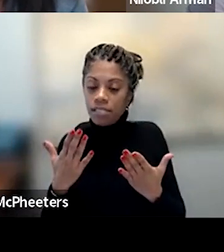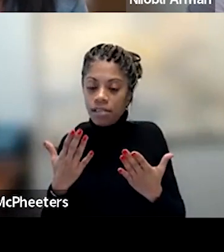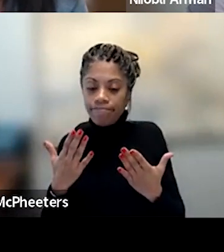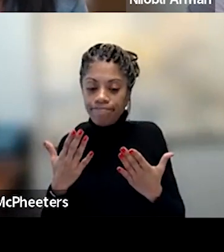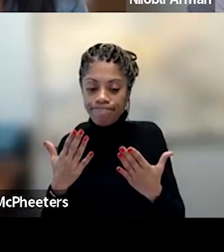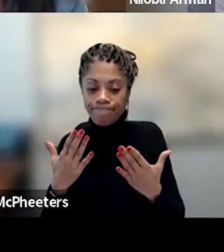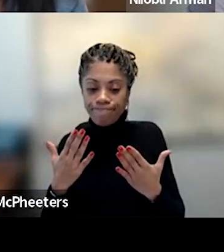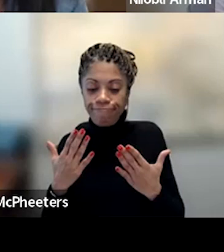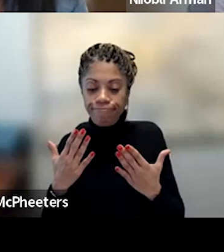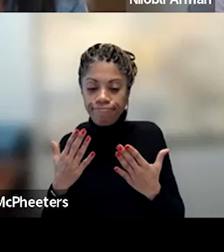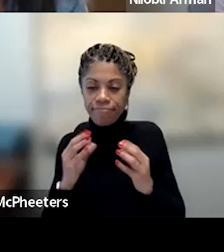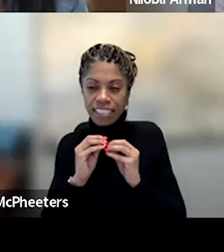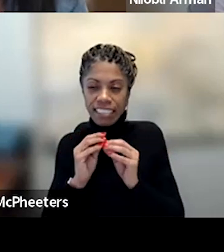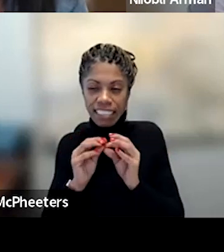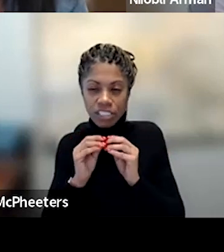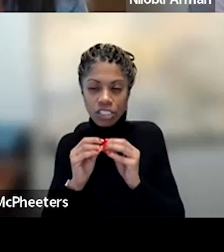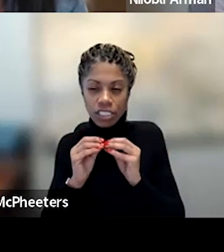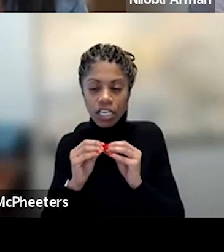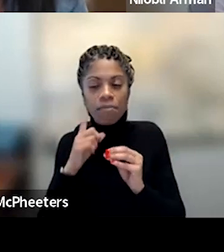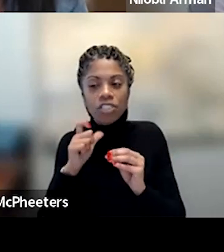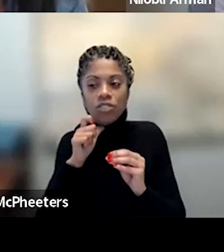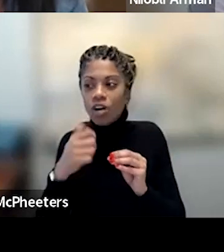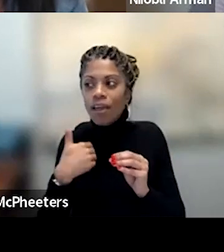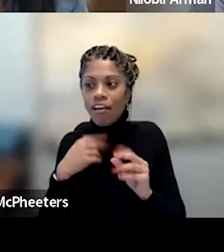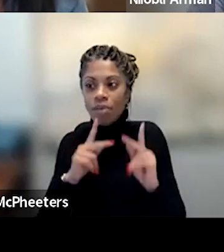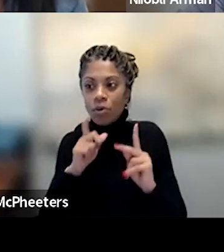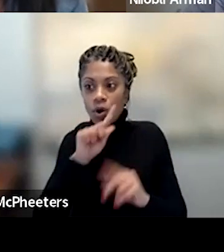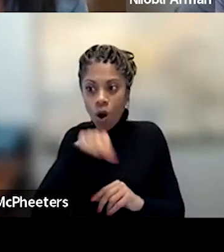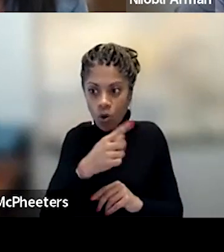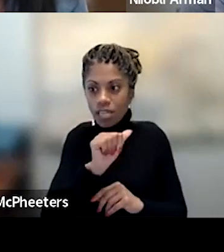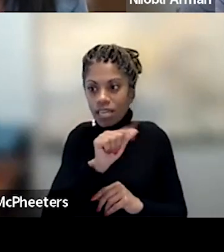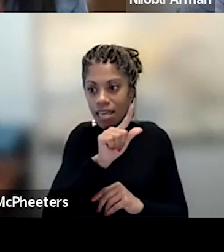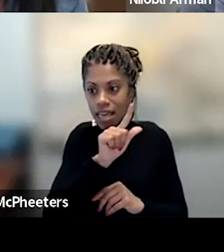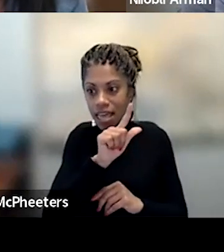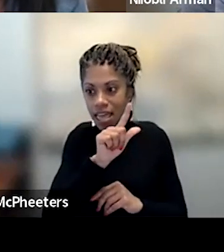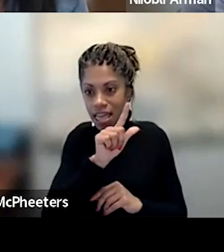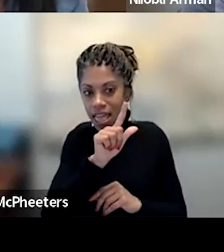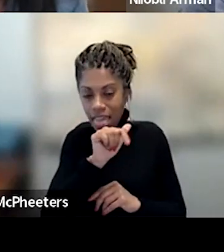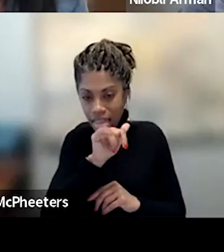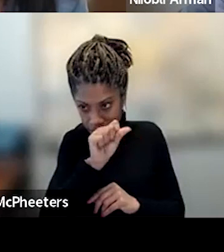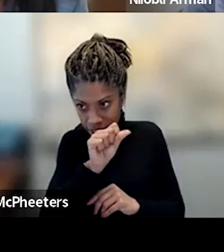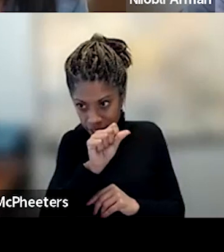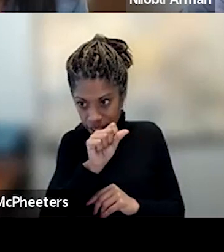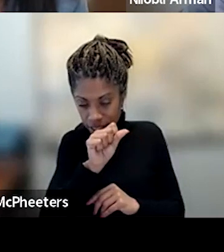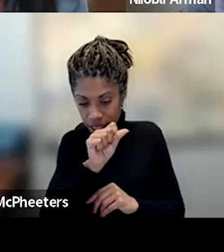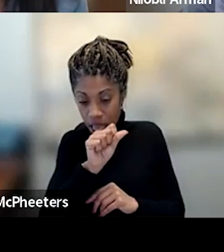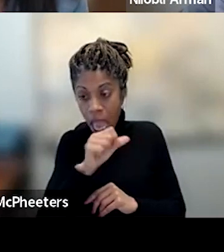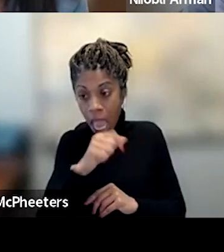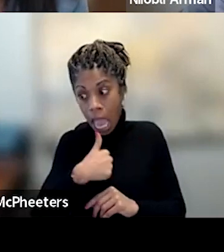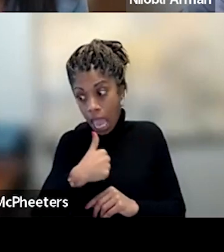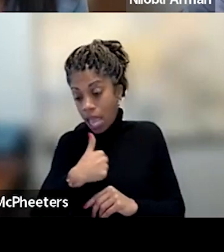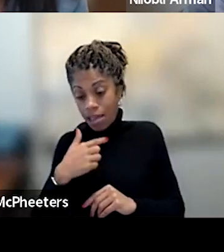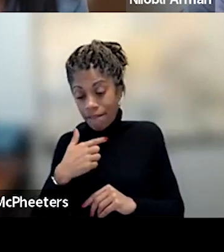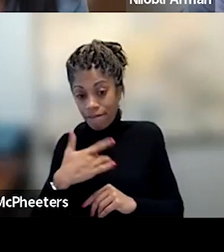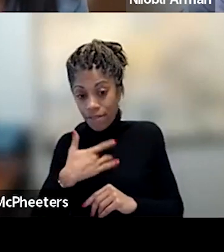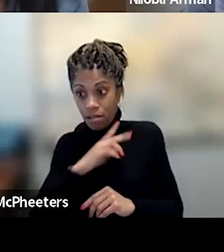are simply allies, but not change agents. My view is that everyone should be a change agent,